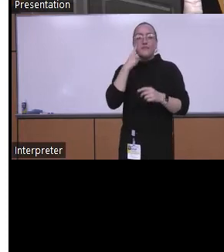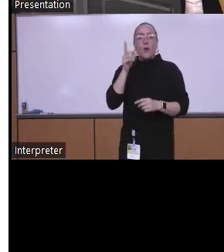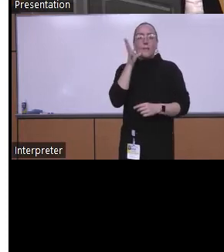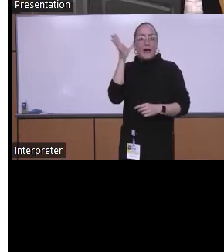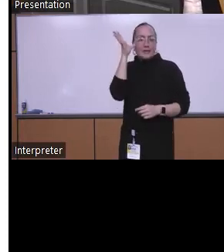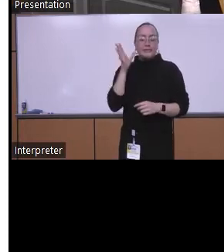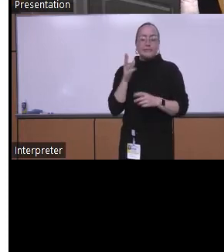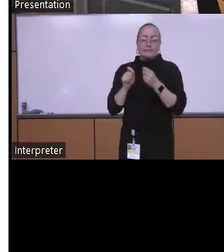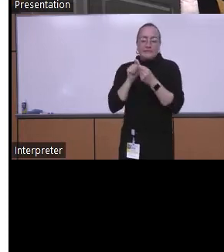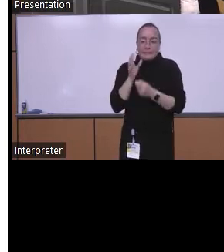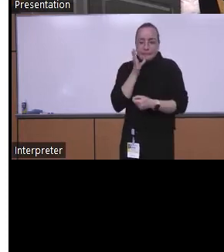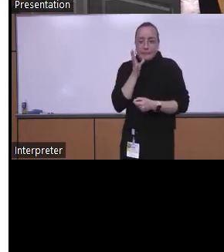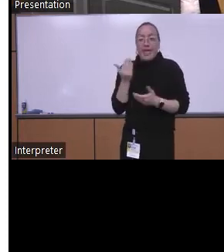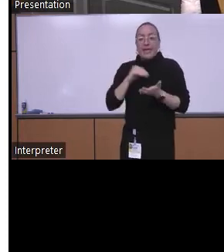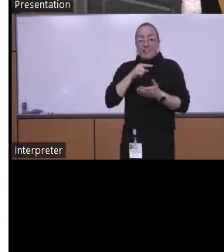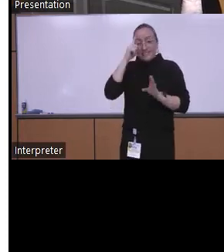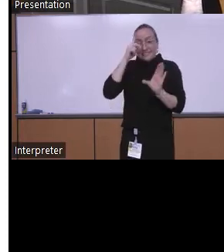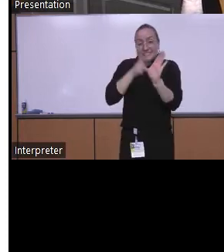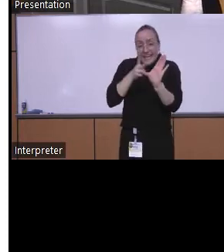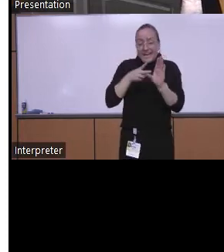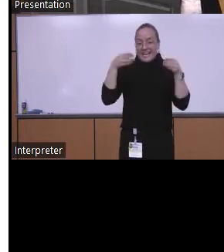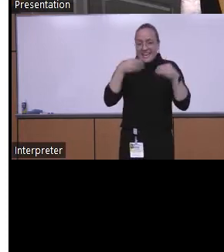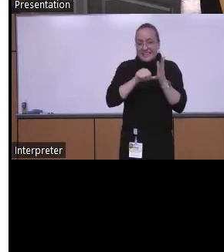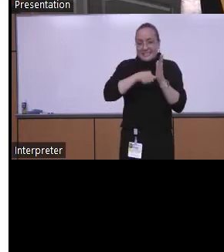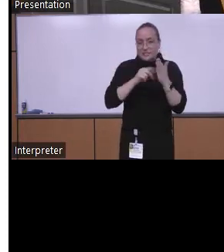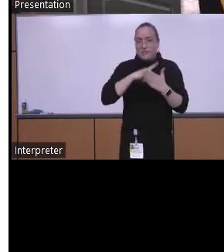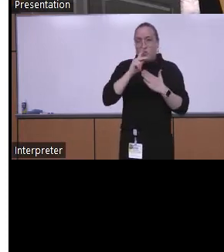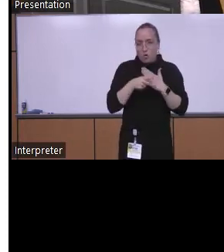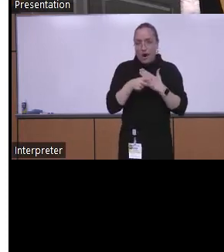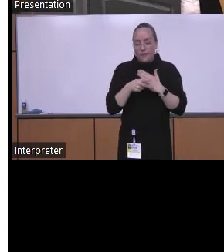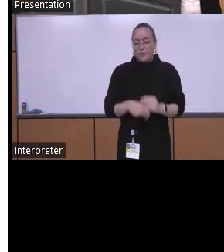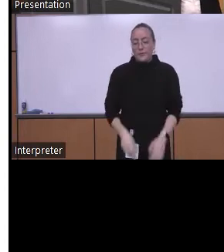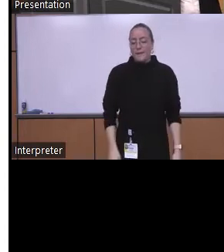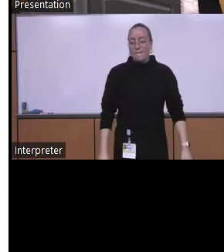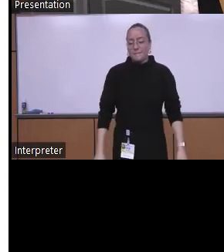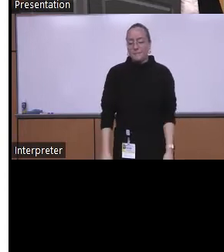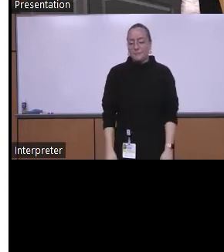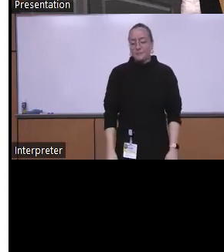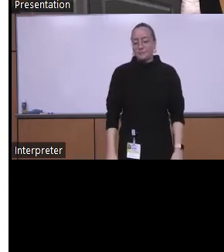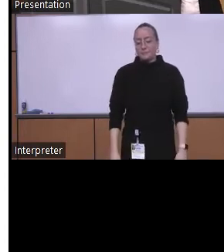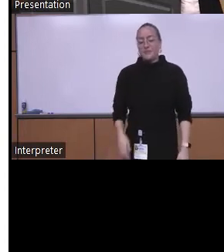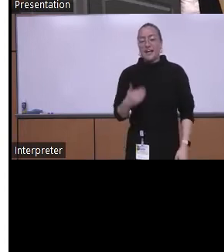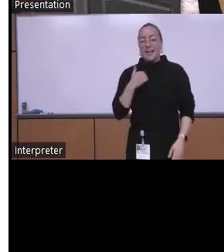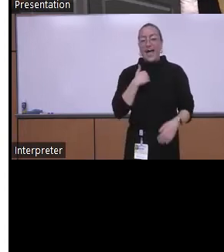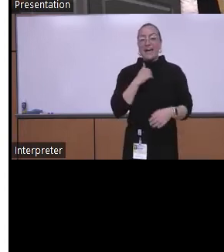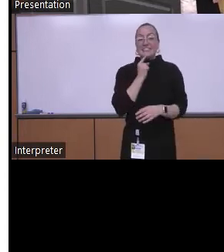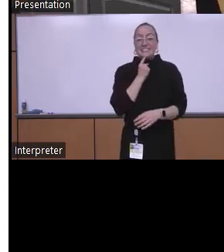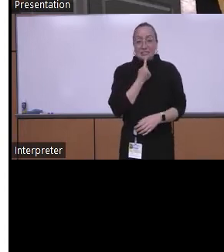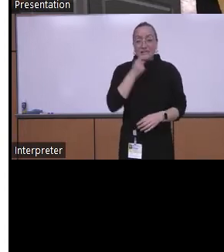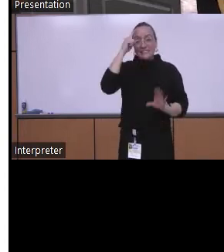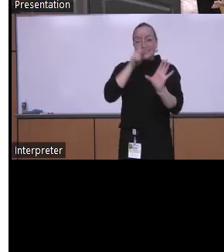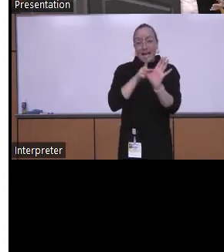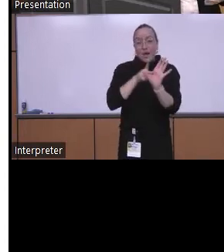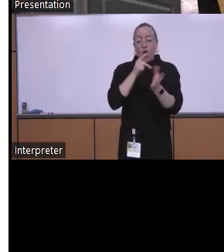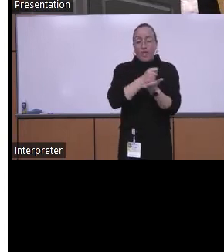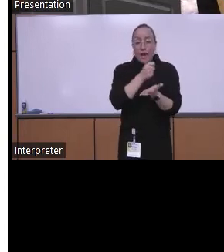many ways a psych-intense program. They housed 35 dyads, each time in a private room, and they received intensive psychotherapy, daily